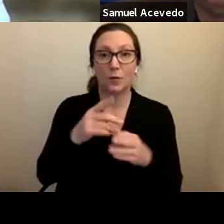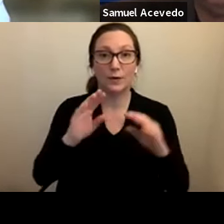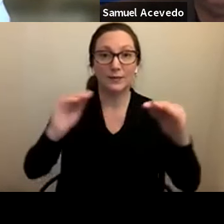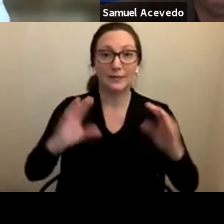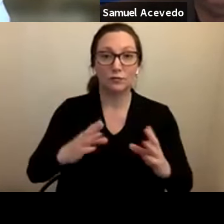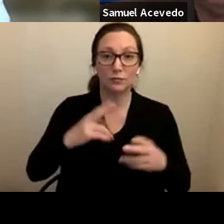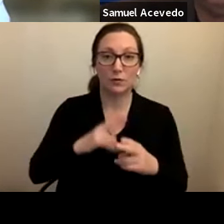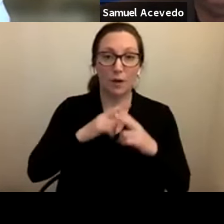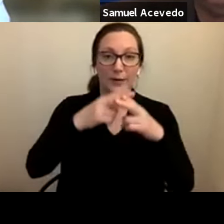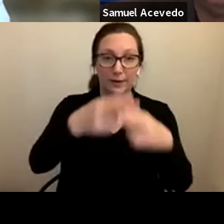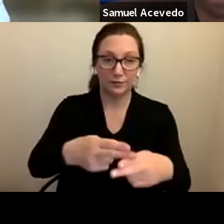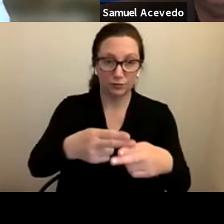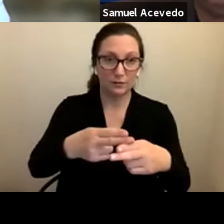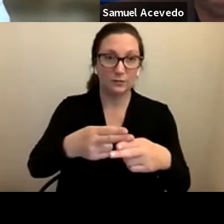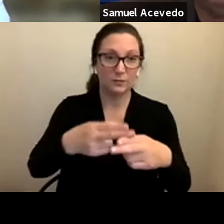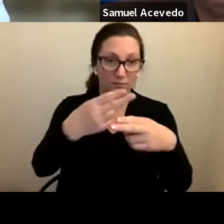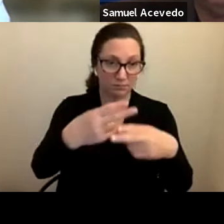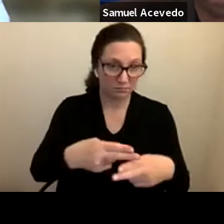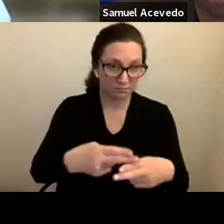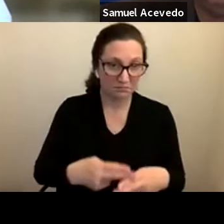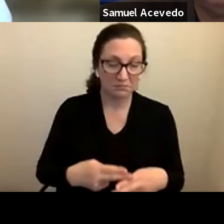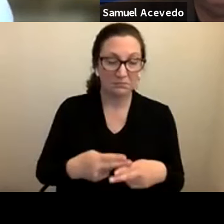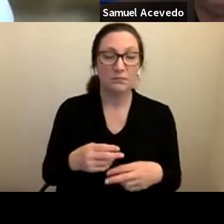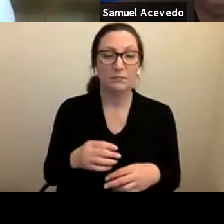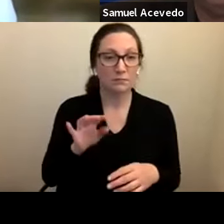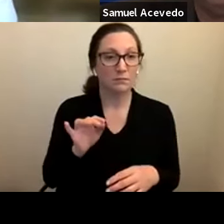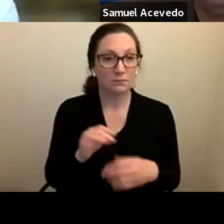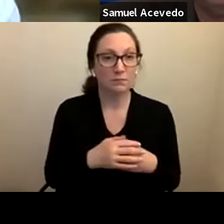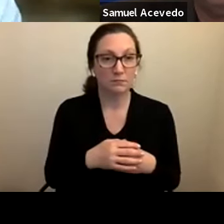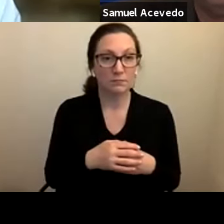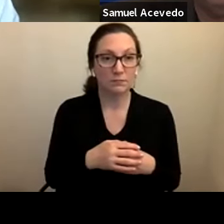I think it's important to consider